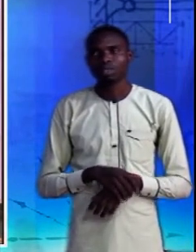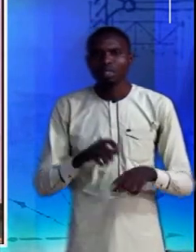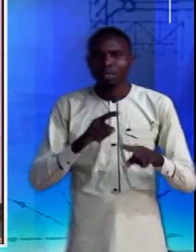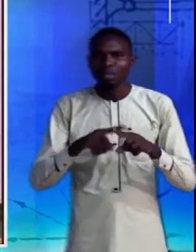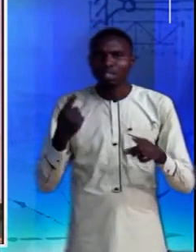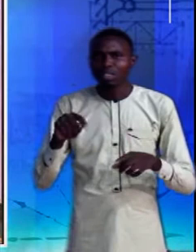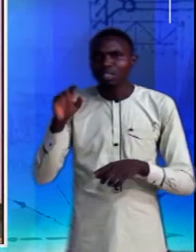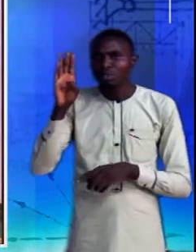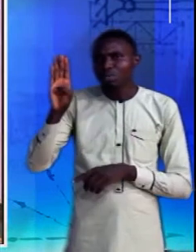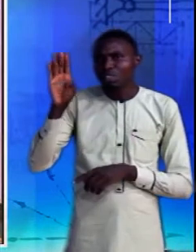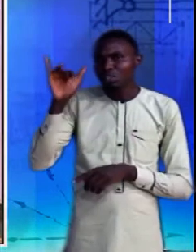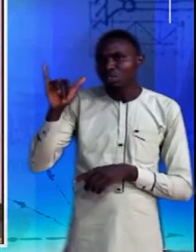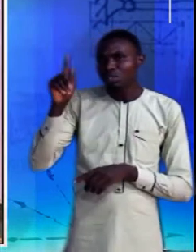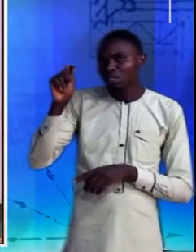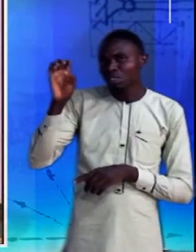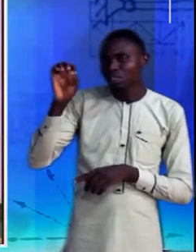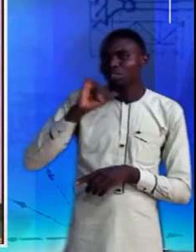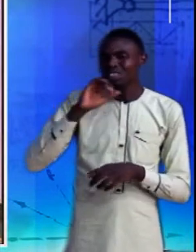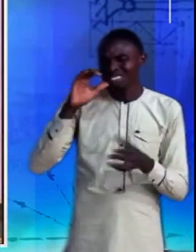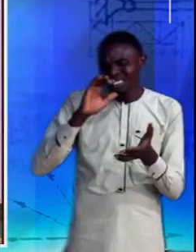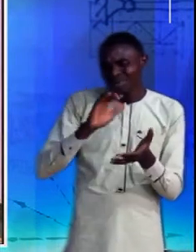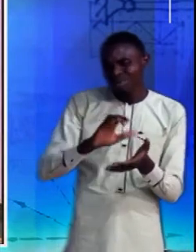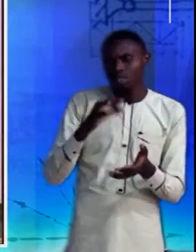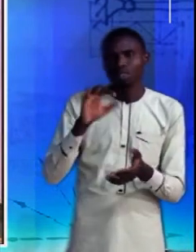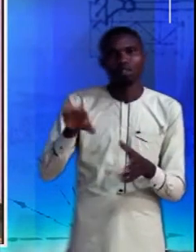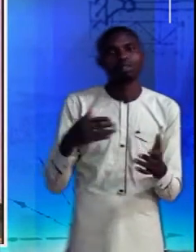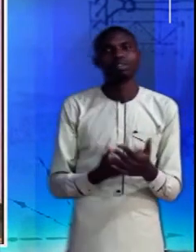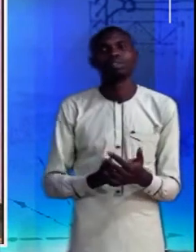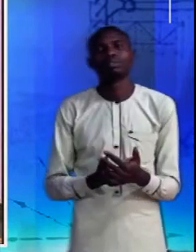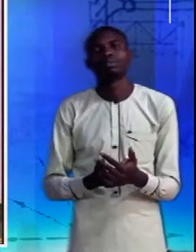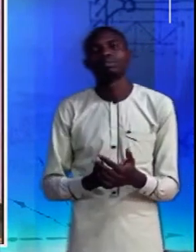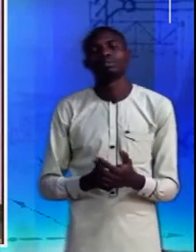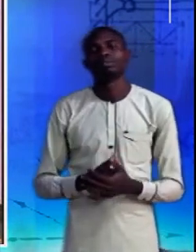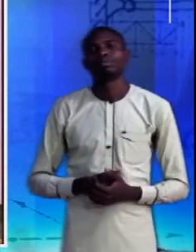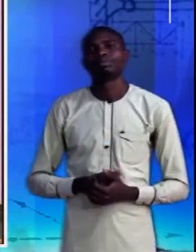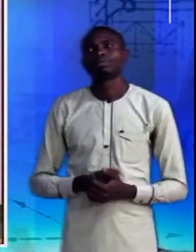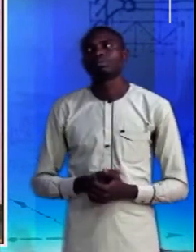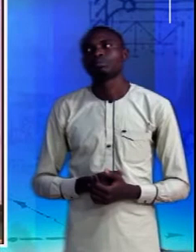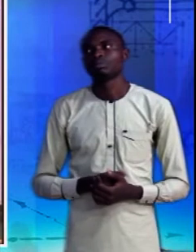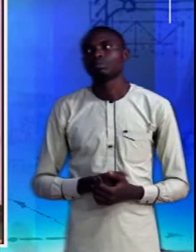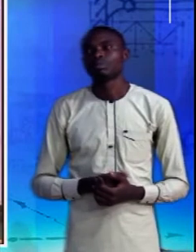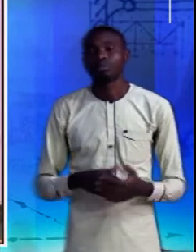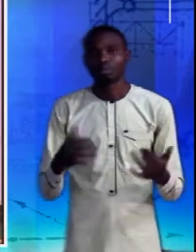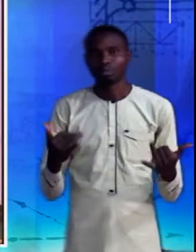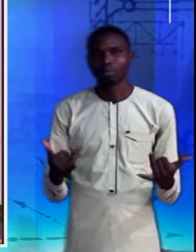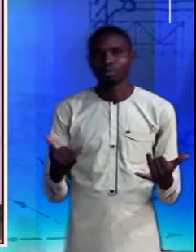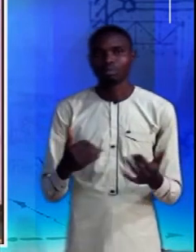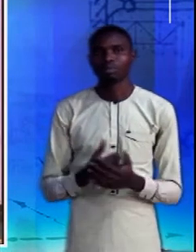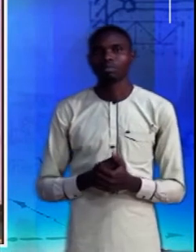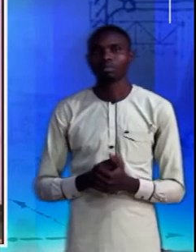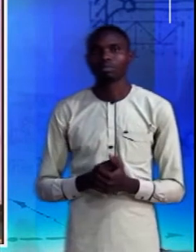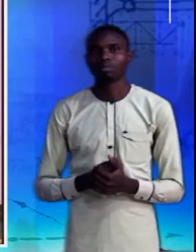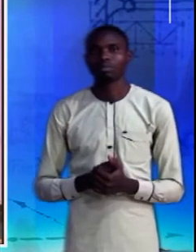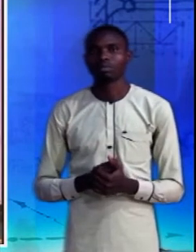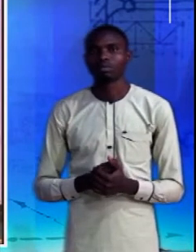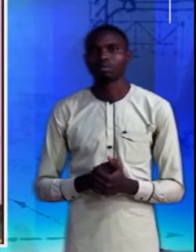kilometer. And we can use that classes and convert